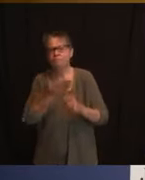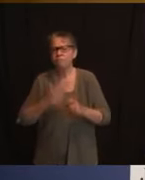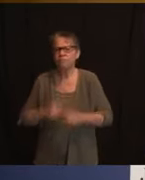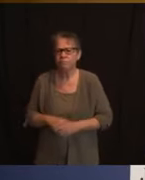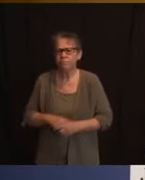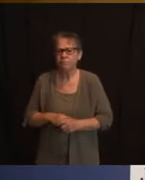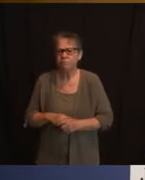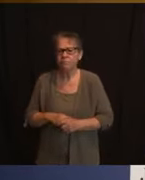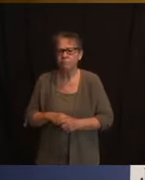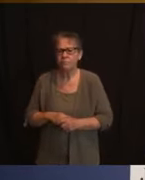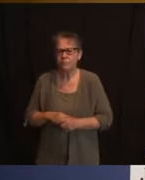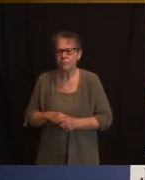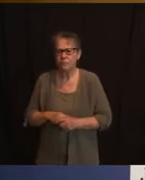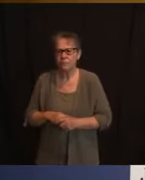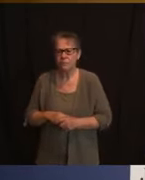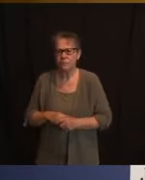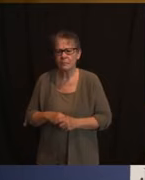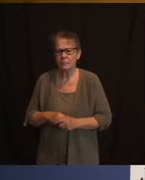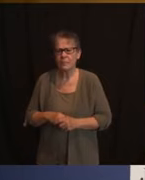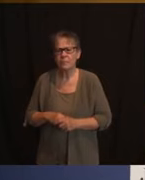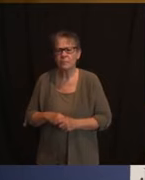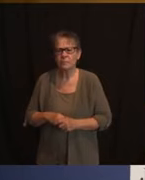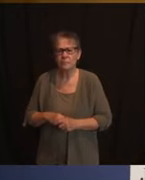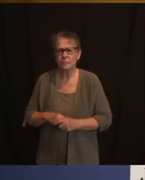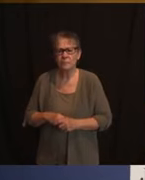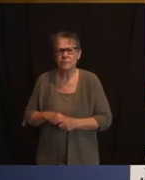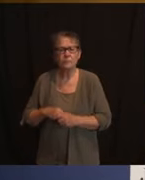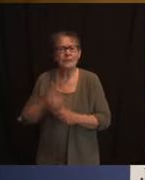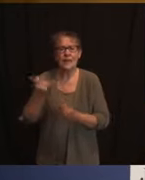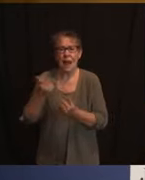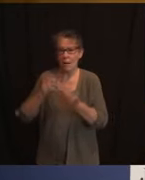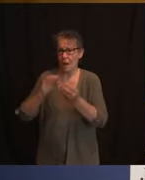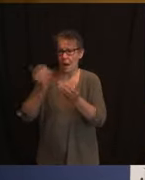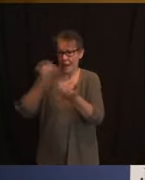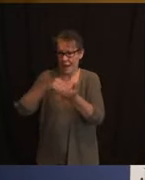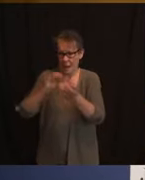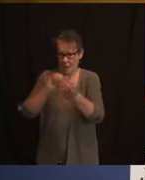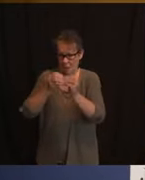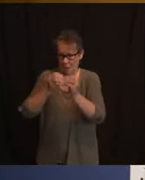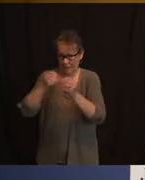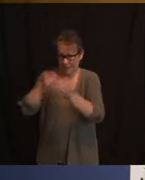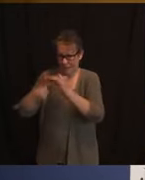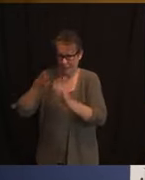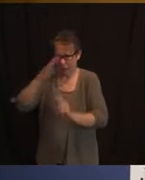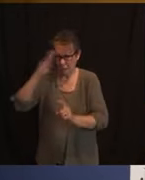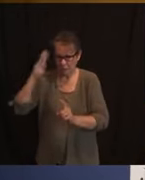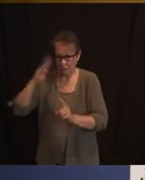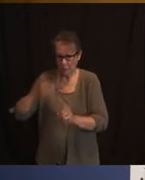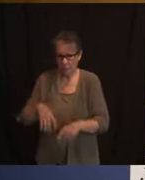of COVID-19 patients and persons under investigation. There are approximately